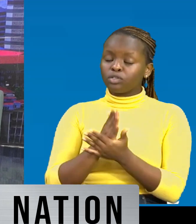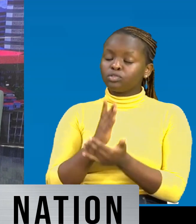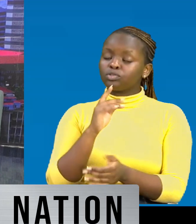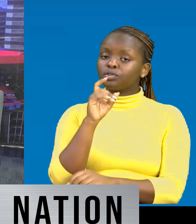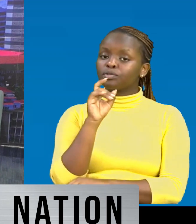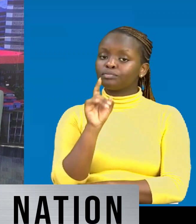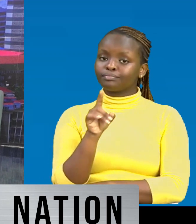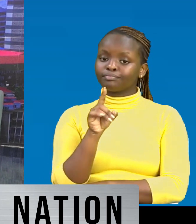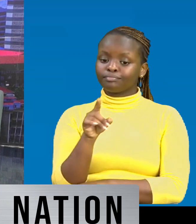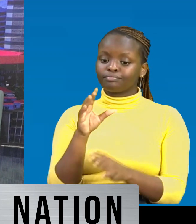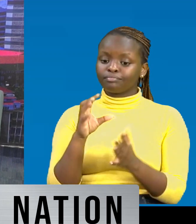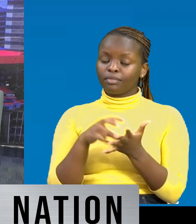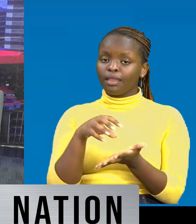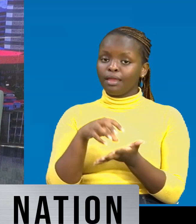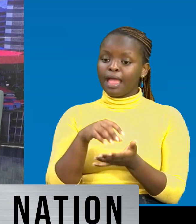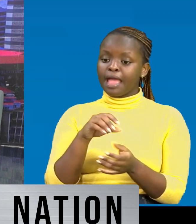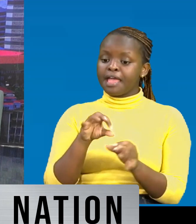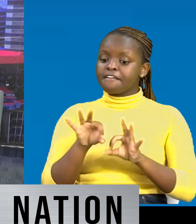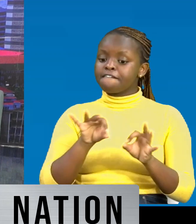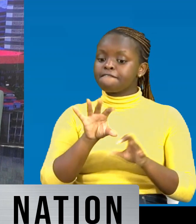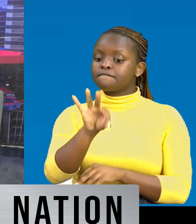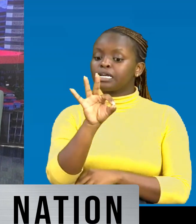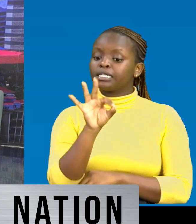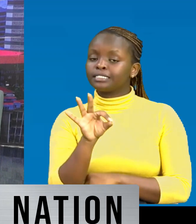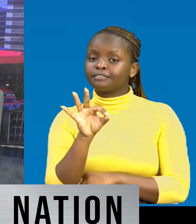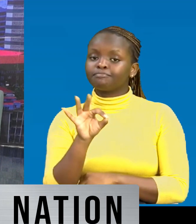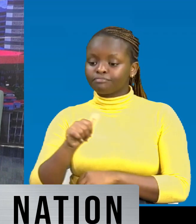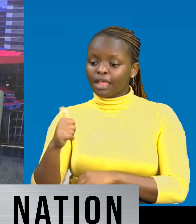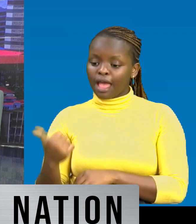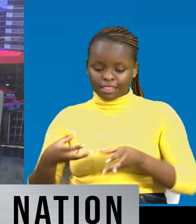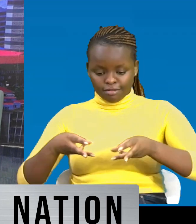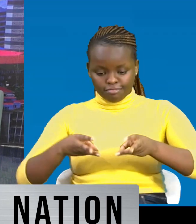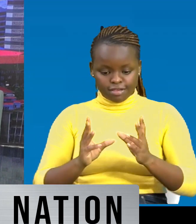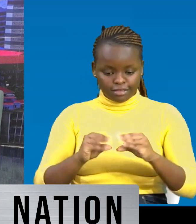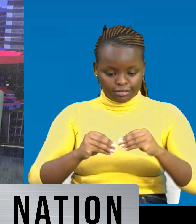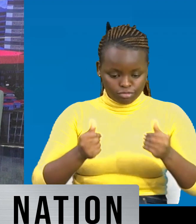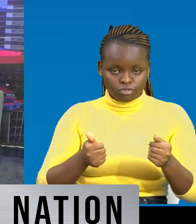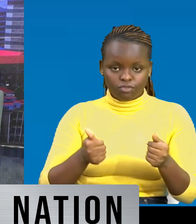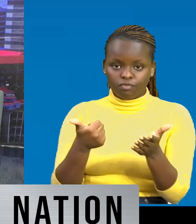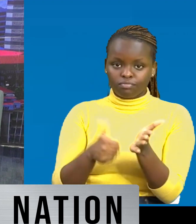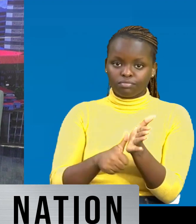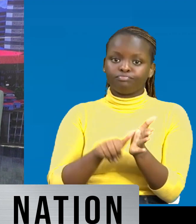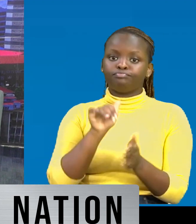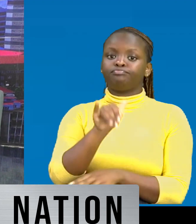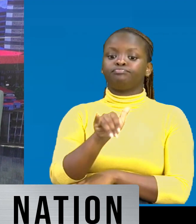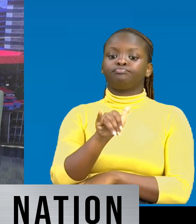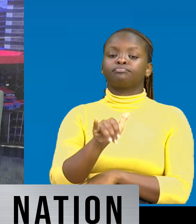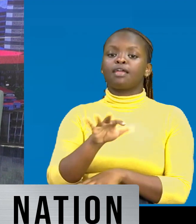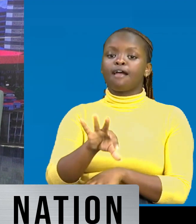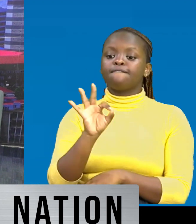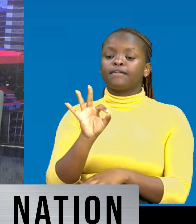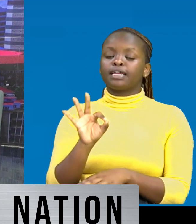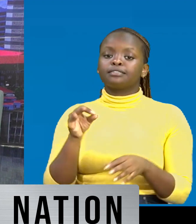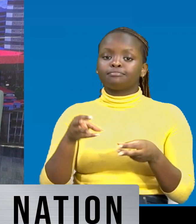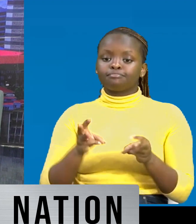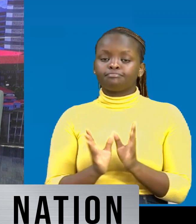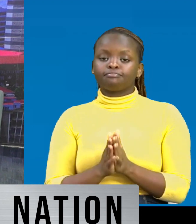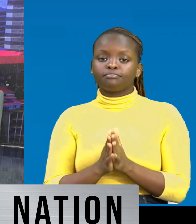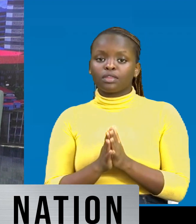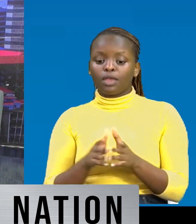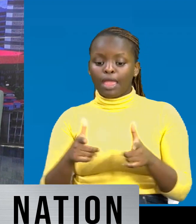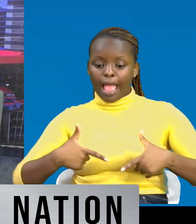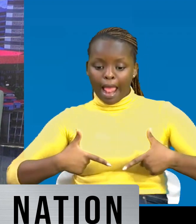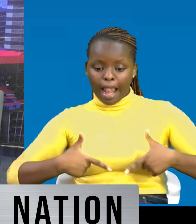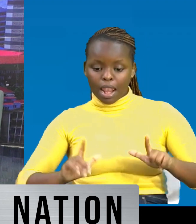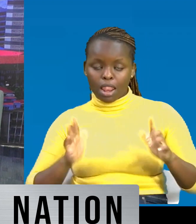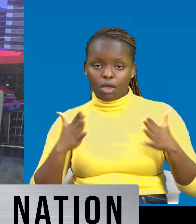had found an alternative mechanism of resolving that matter, we would have found a way that at least allows those